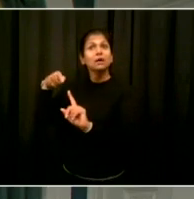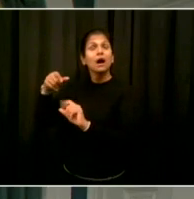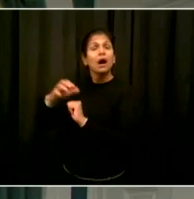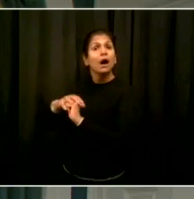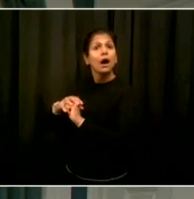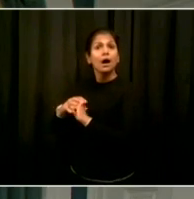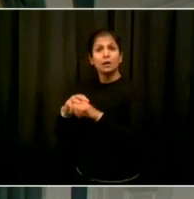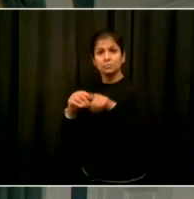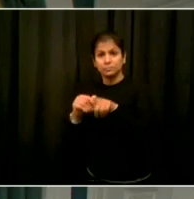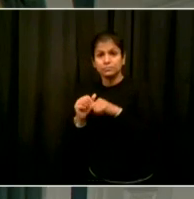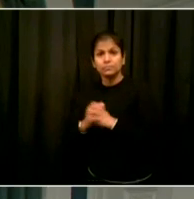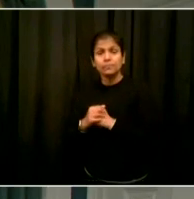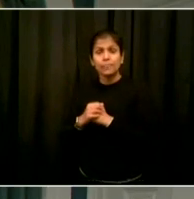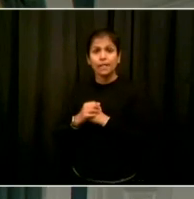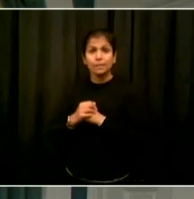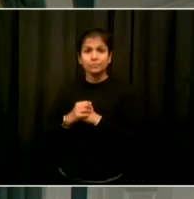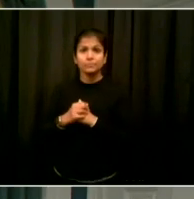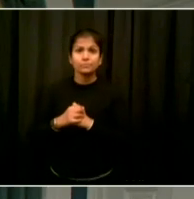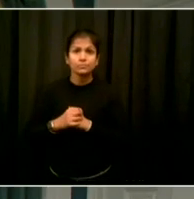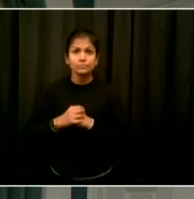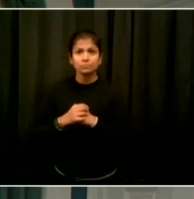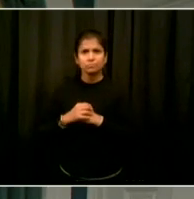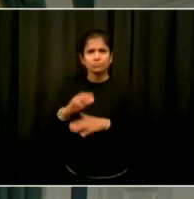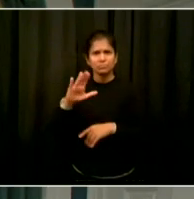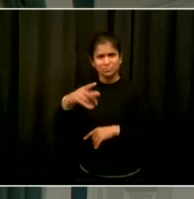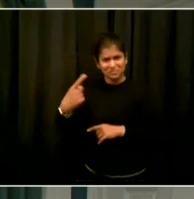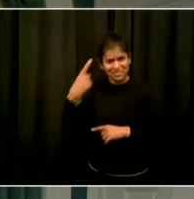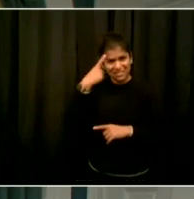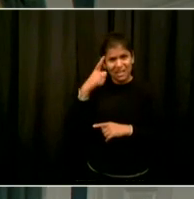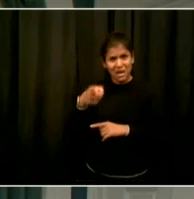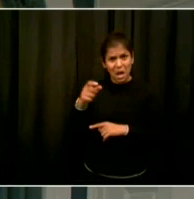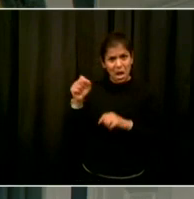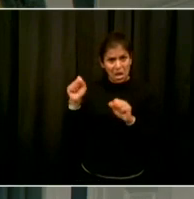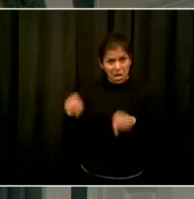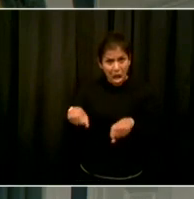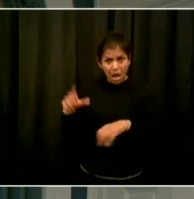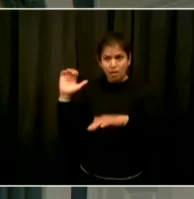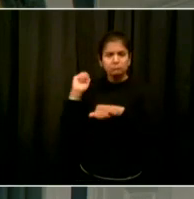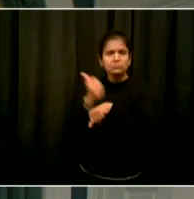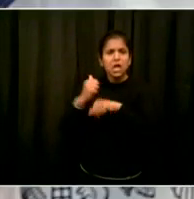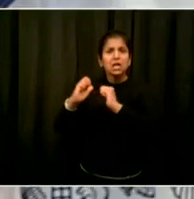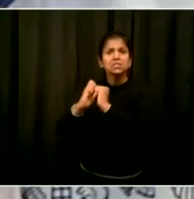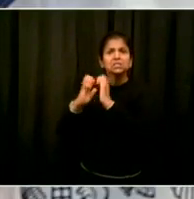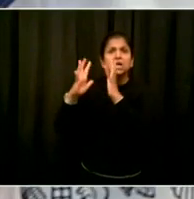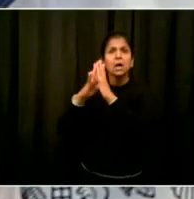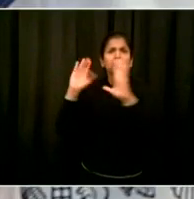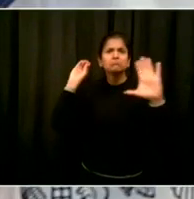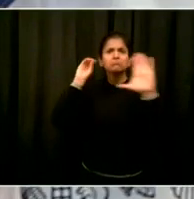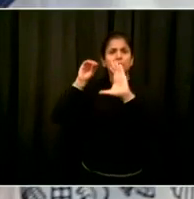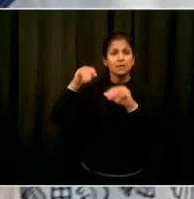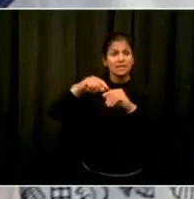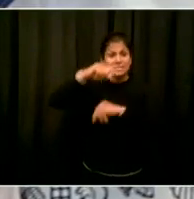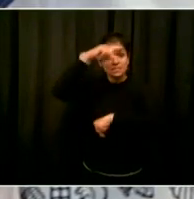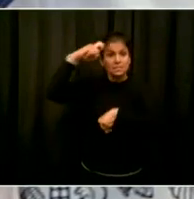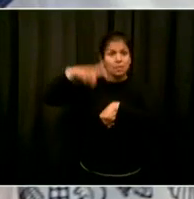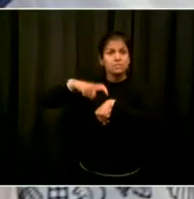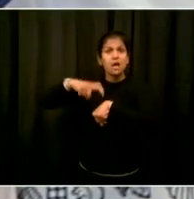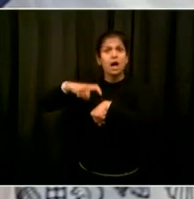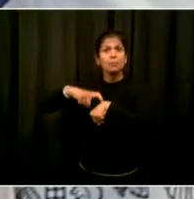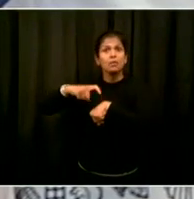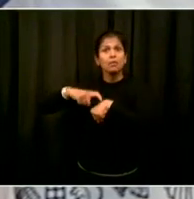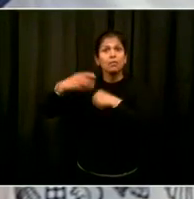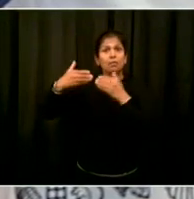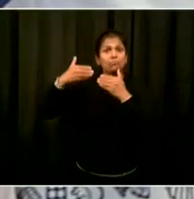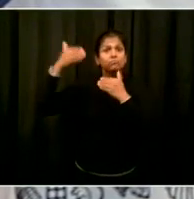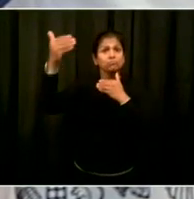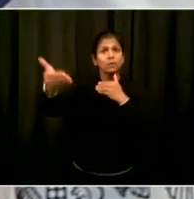the summer. So what is your solution for these kids who need connectivity to get to school? Kala, it's such an important question because we've